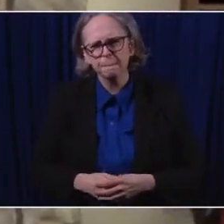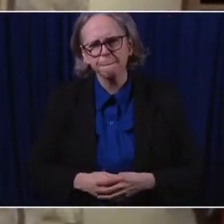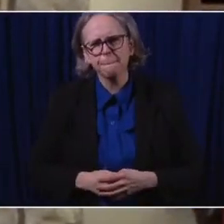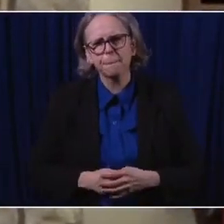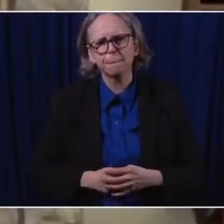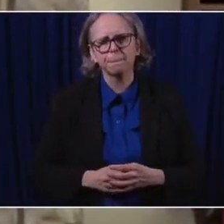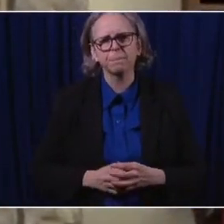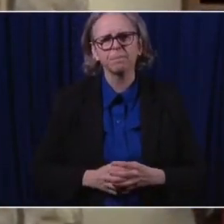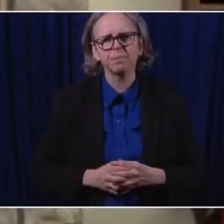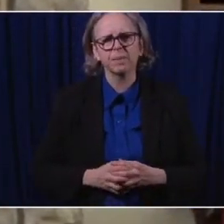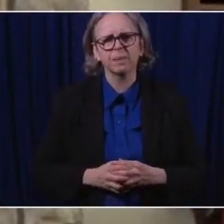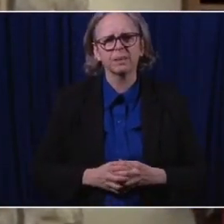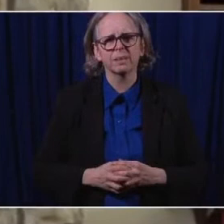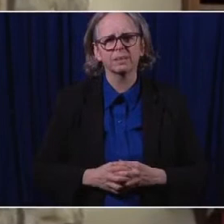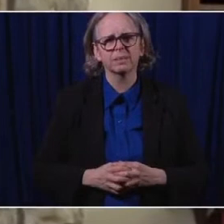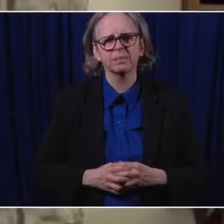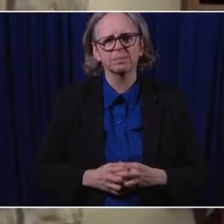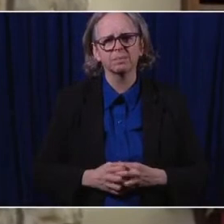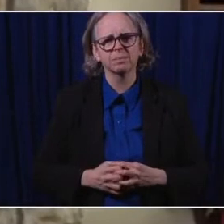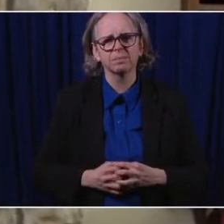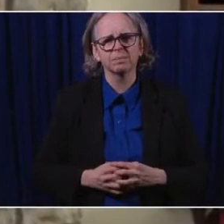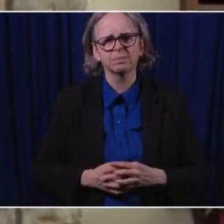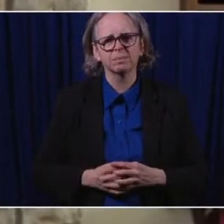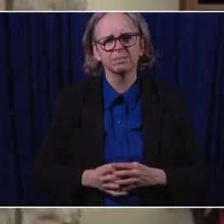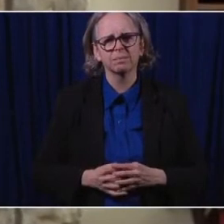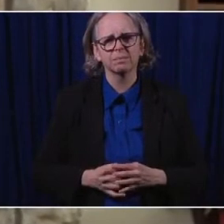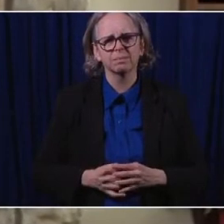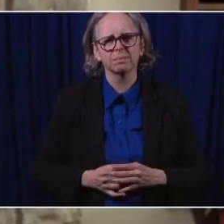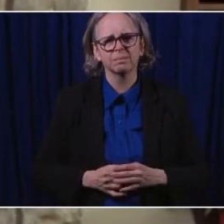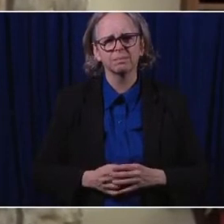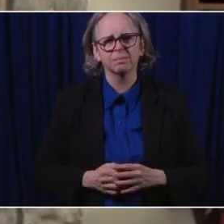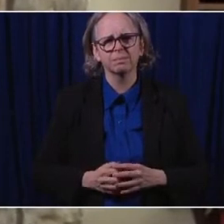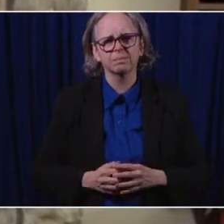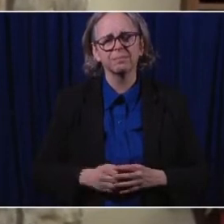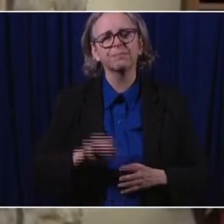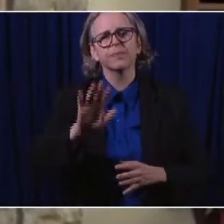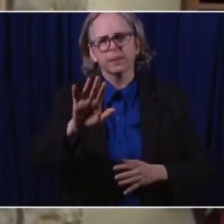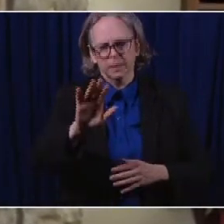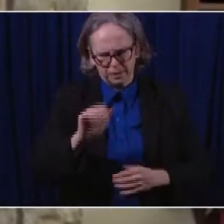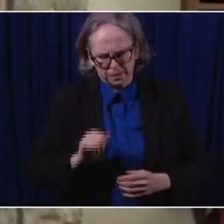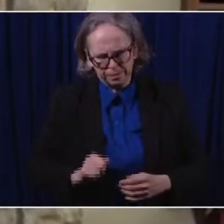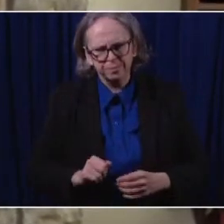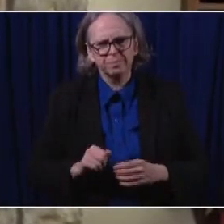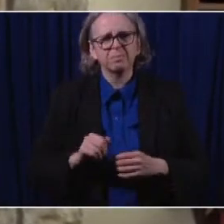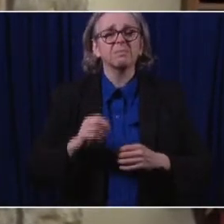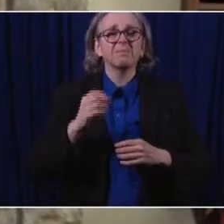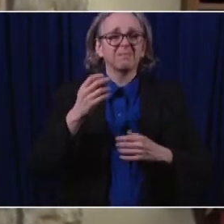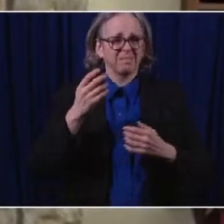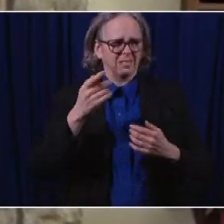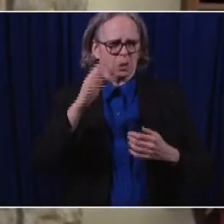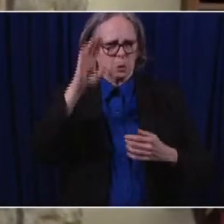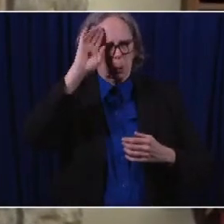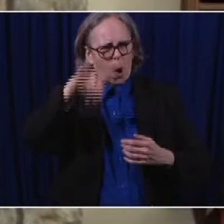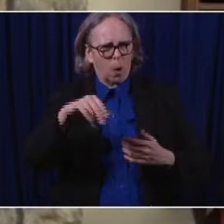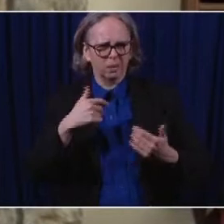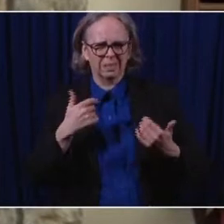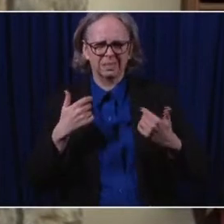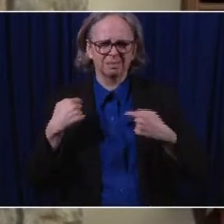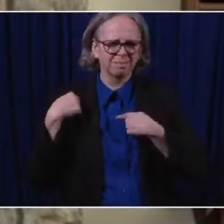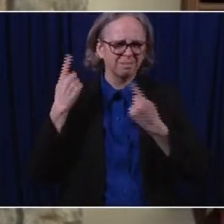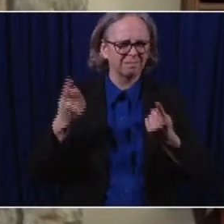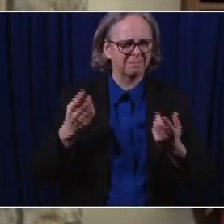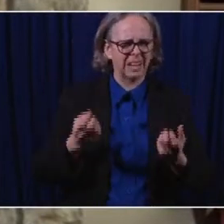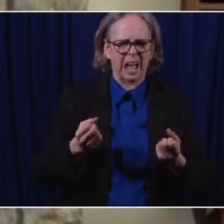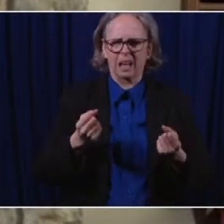Ohio is among the top 5 states for delivering COVID-19 vaccine doses to long-term care residents. And this